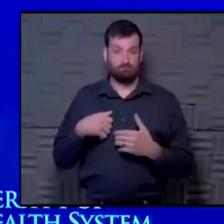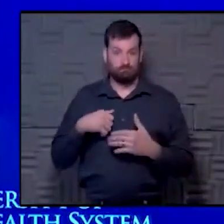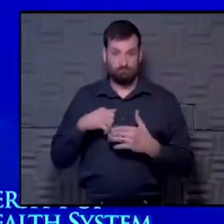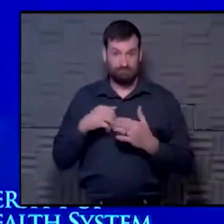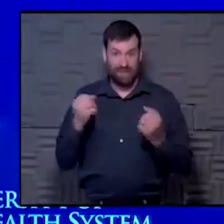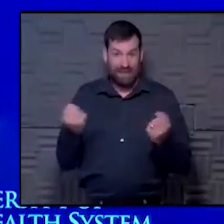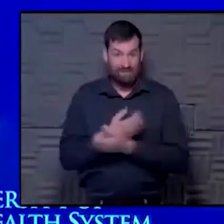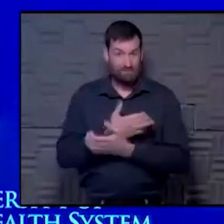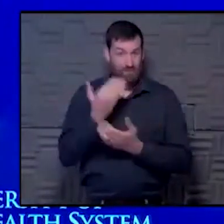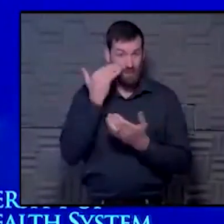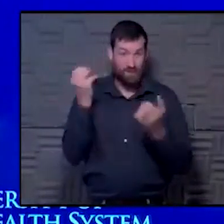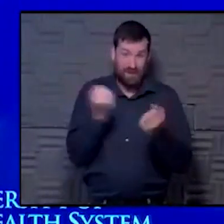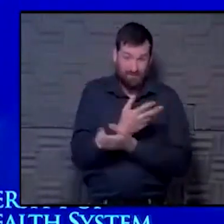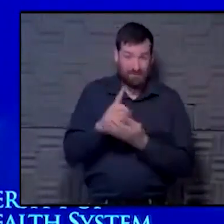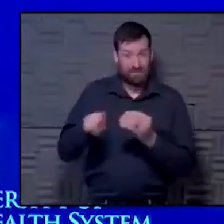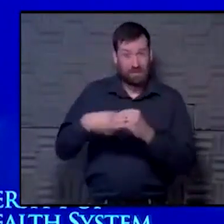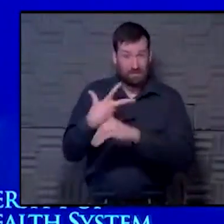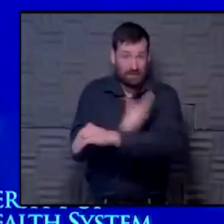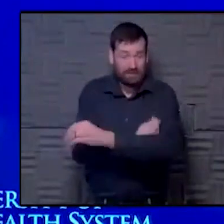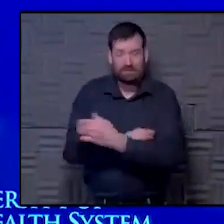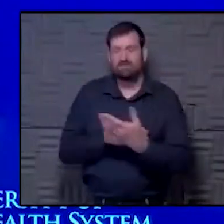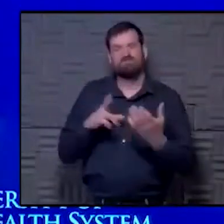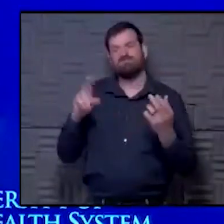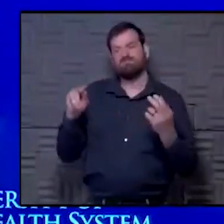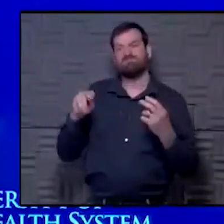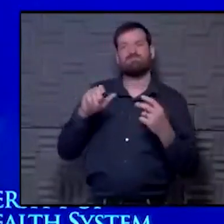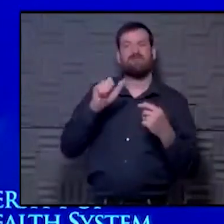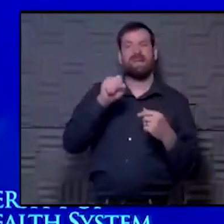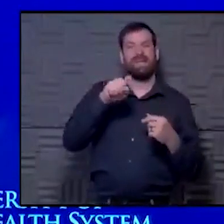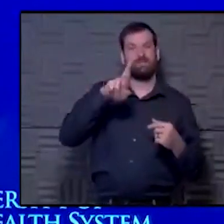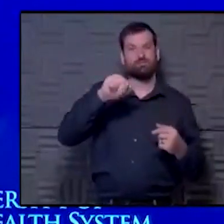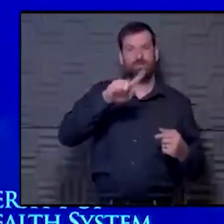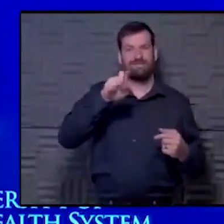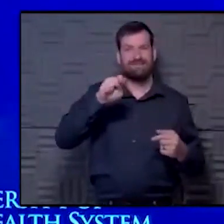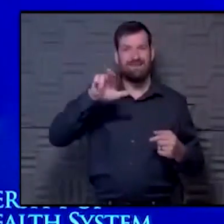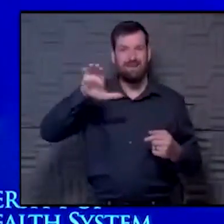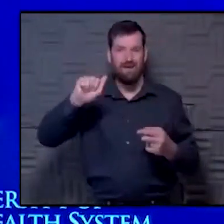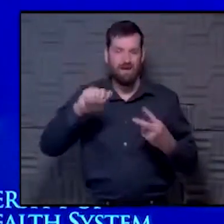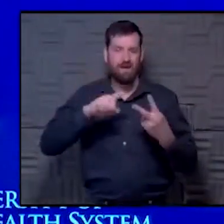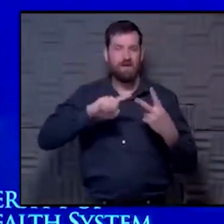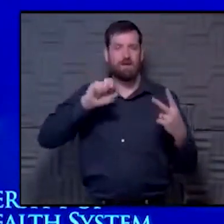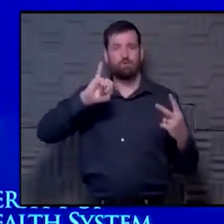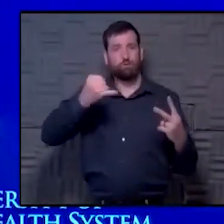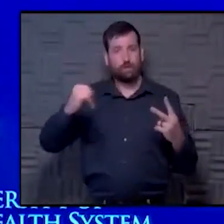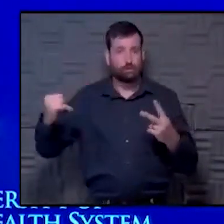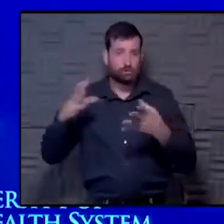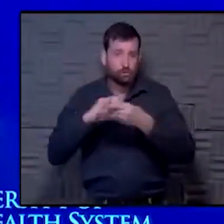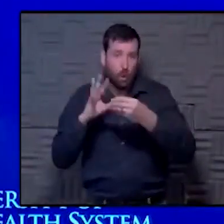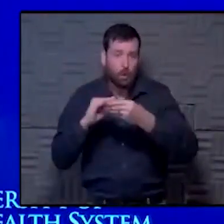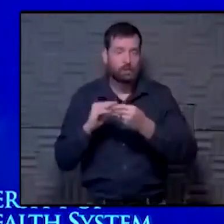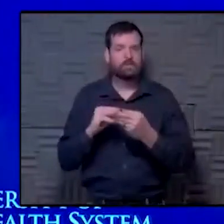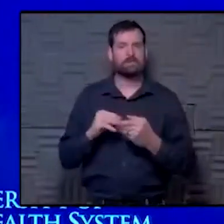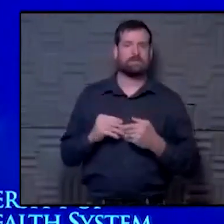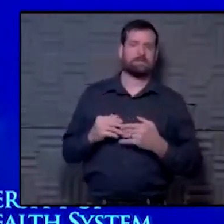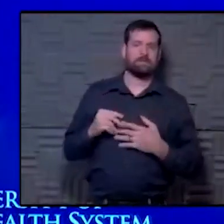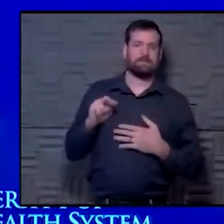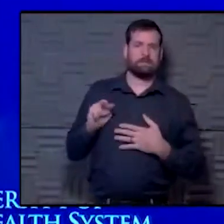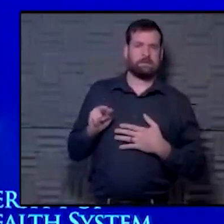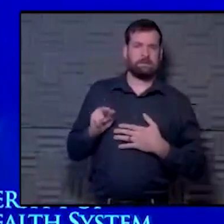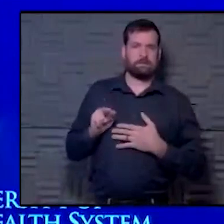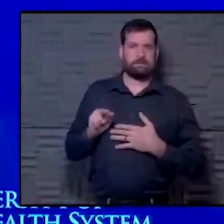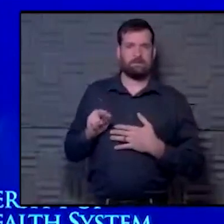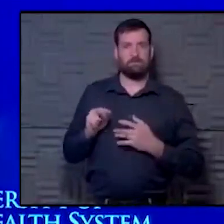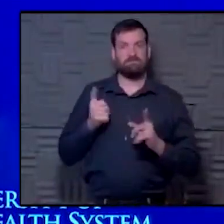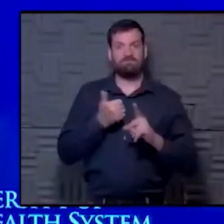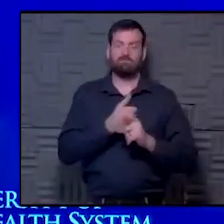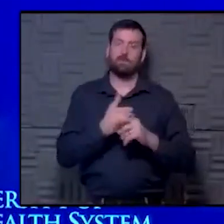about the vaccine. And then I think some stories come out about the AstraZeneca vaccine or the J&J vaccine. And even though they are